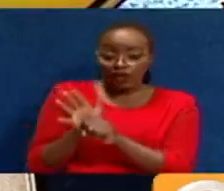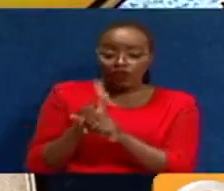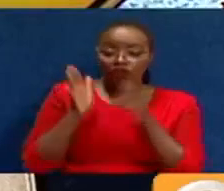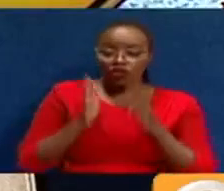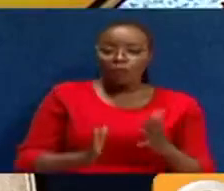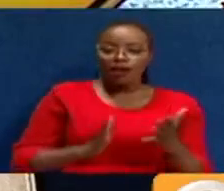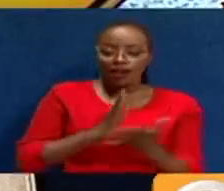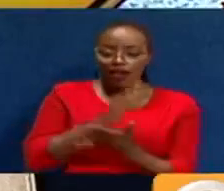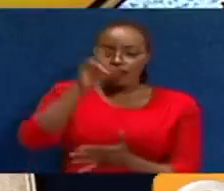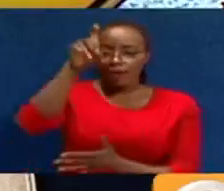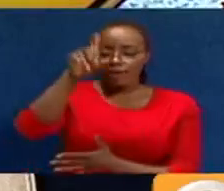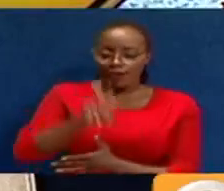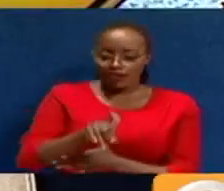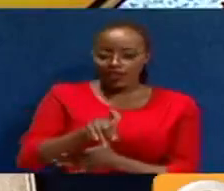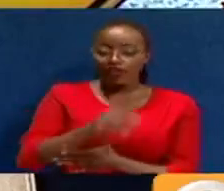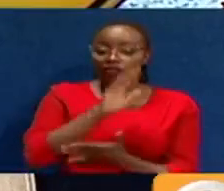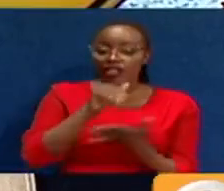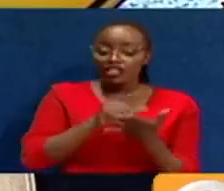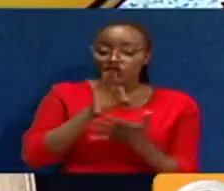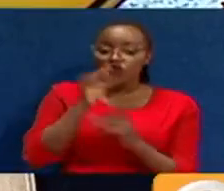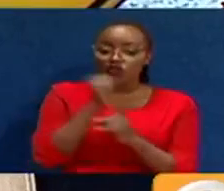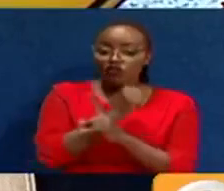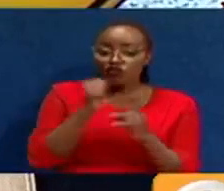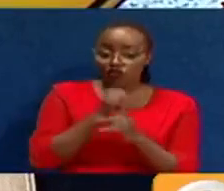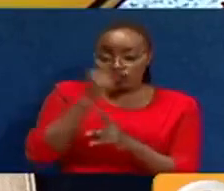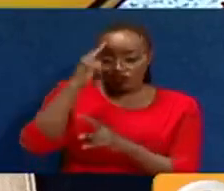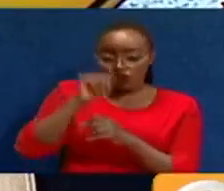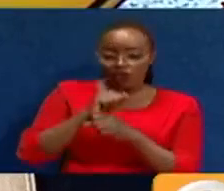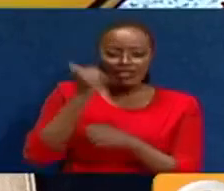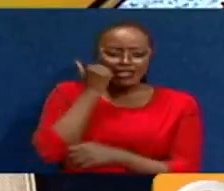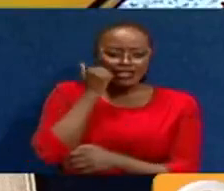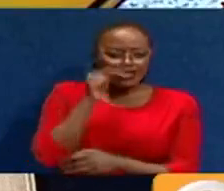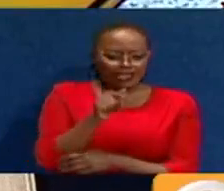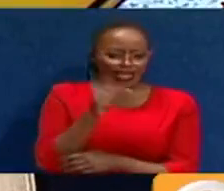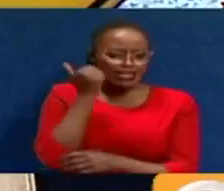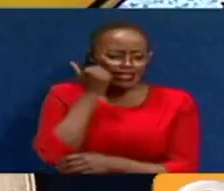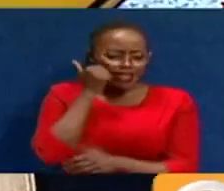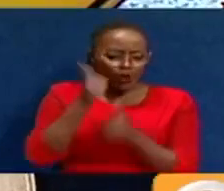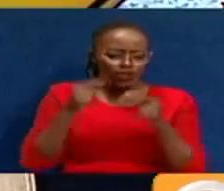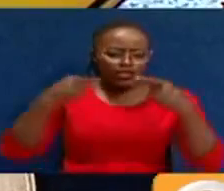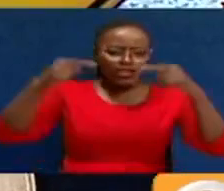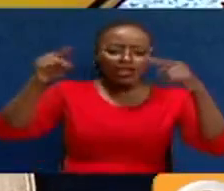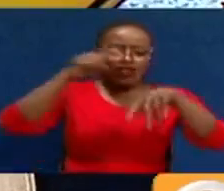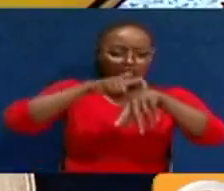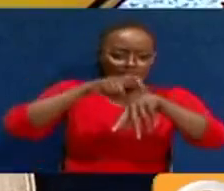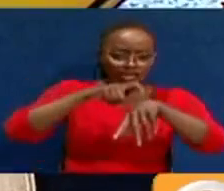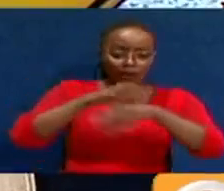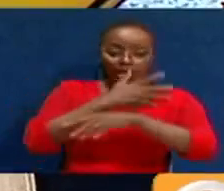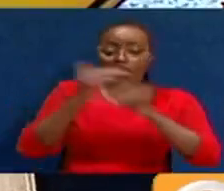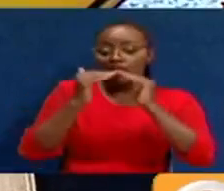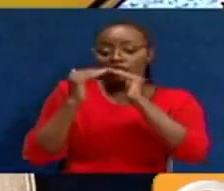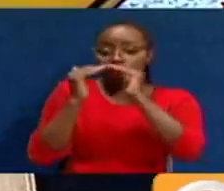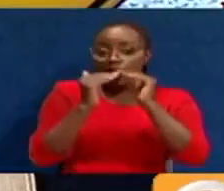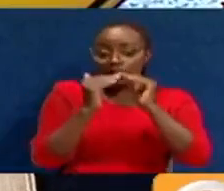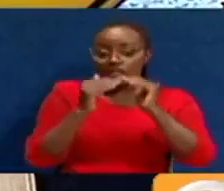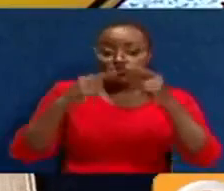human rights must be at the center of fighting epidemics. Epidemics that thrive where inequalities